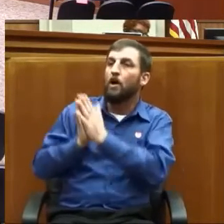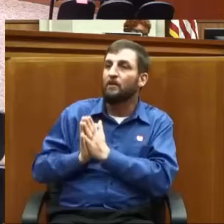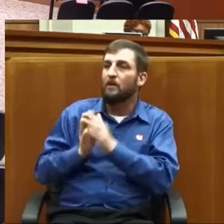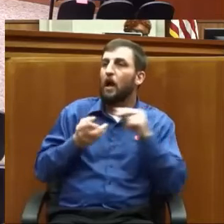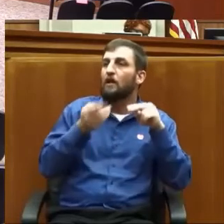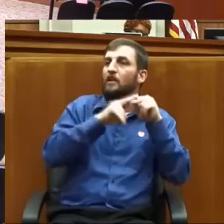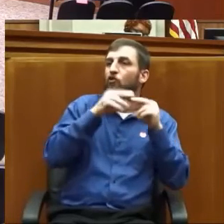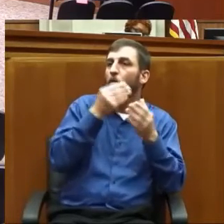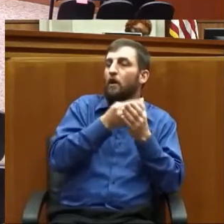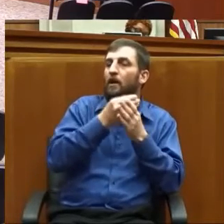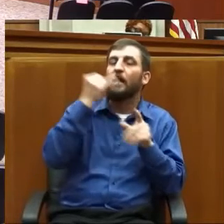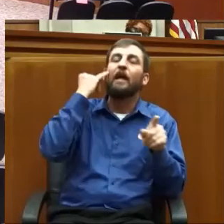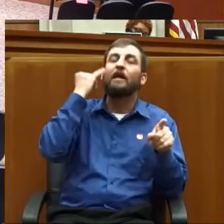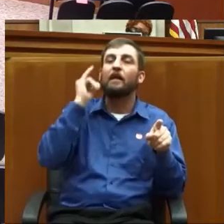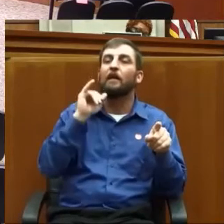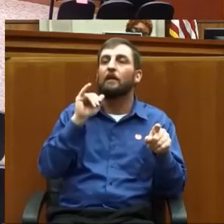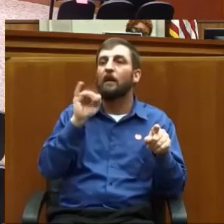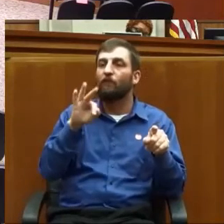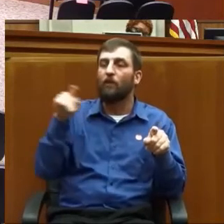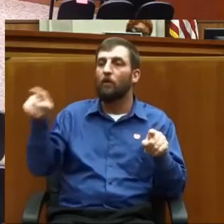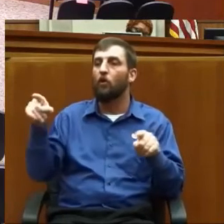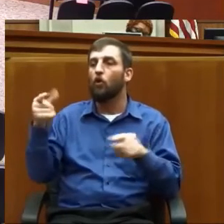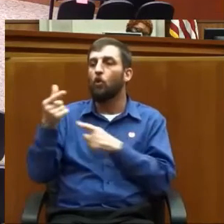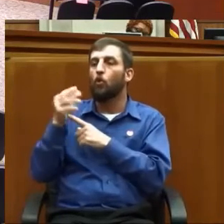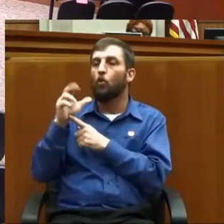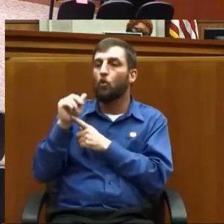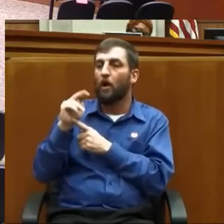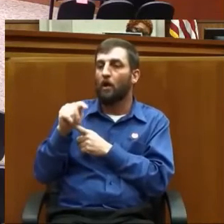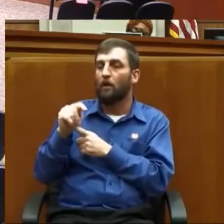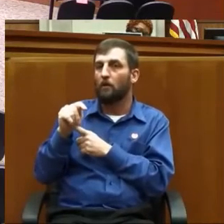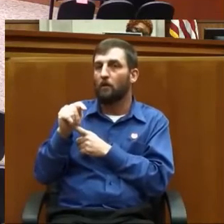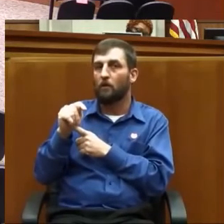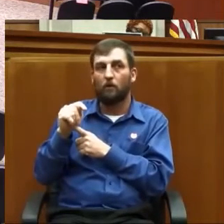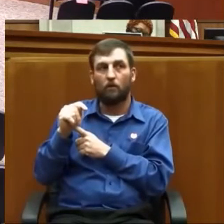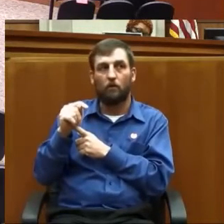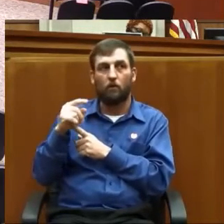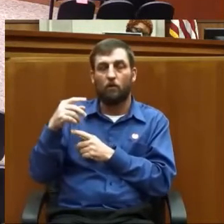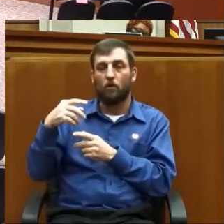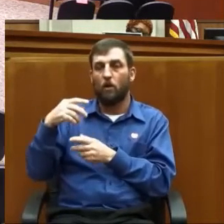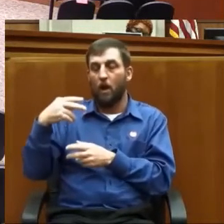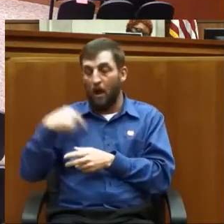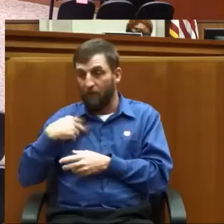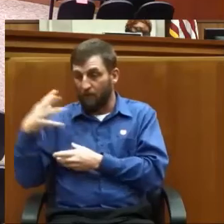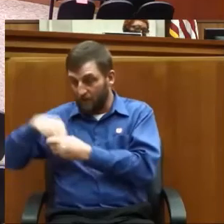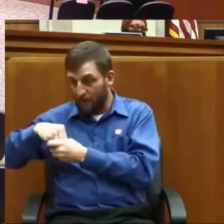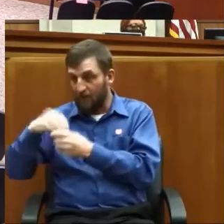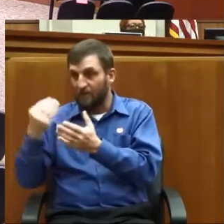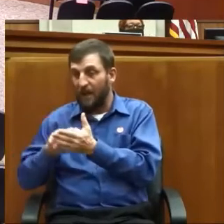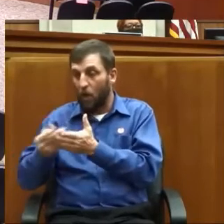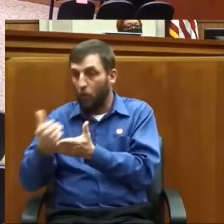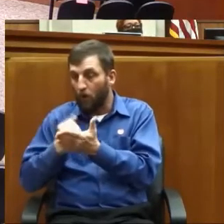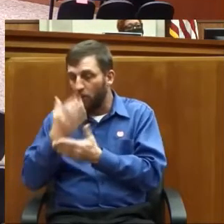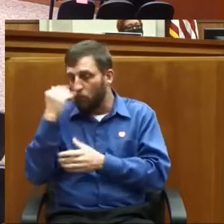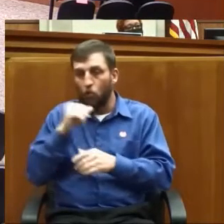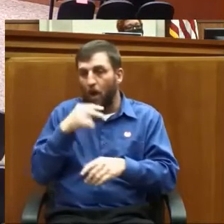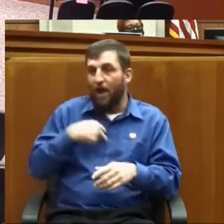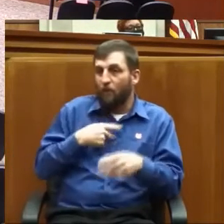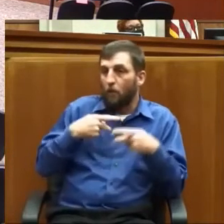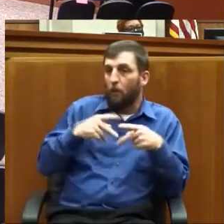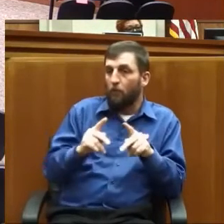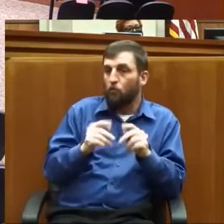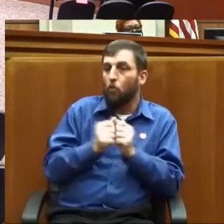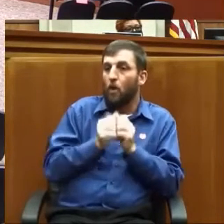in case those grants entailed salary information, because we would have no permission to spend the grants under that particular expenditure